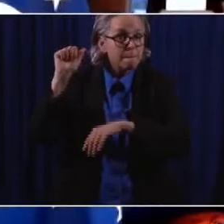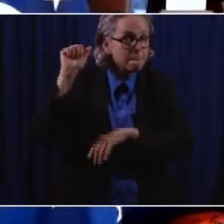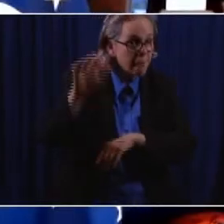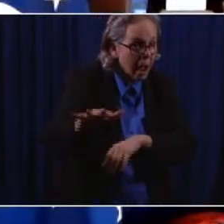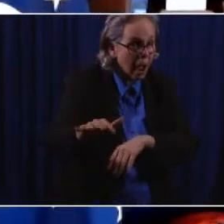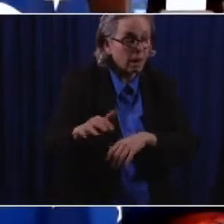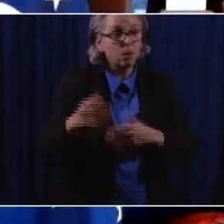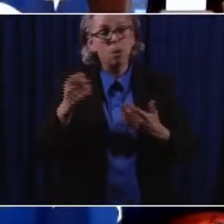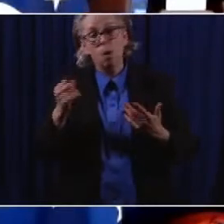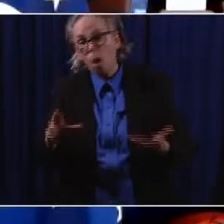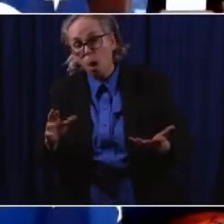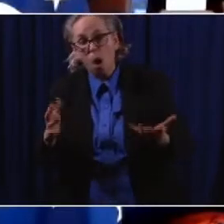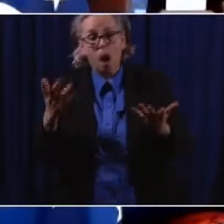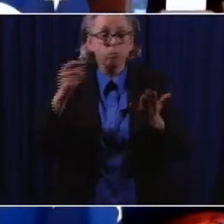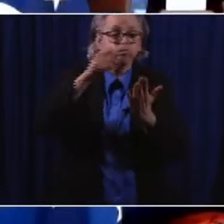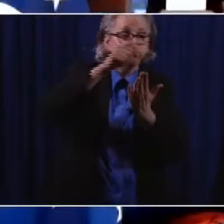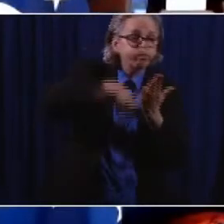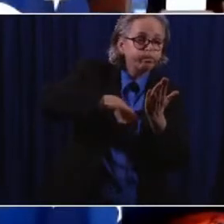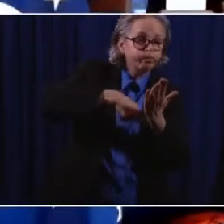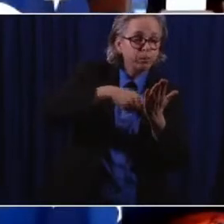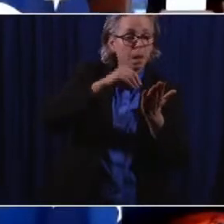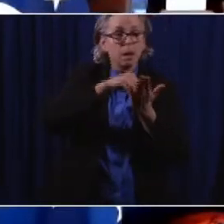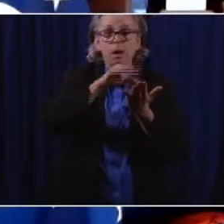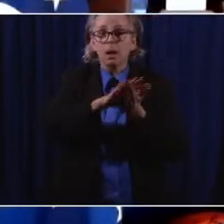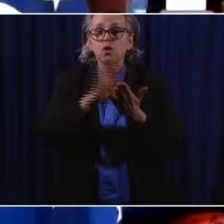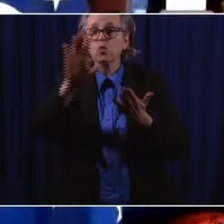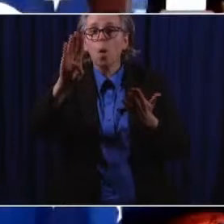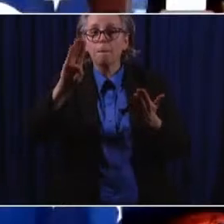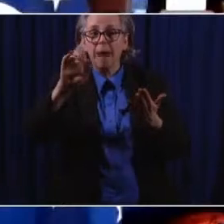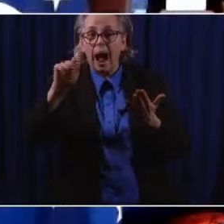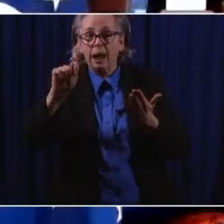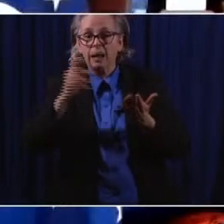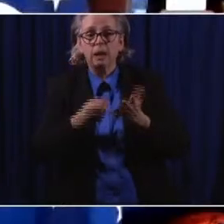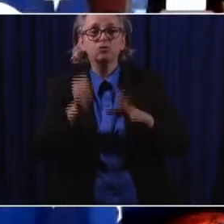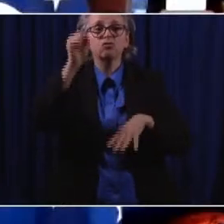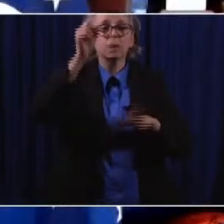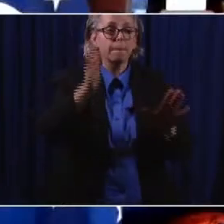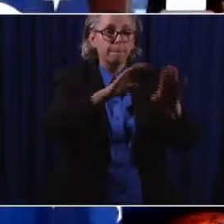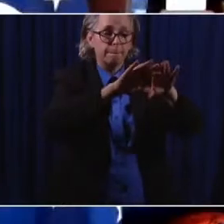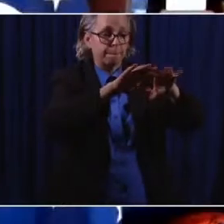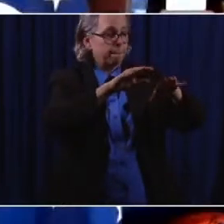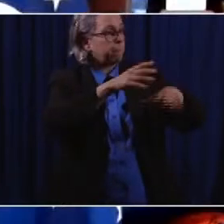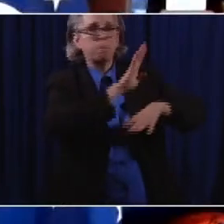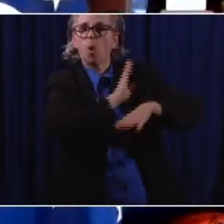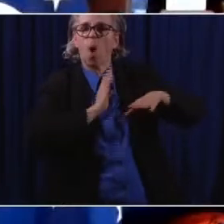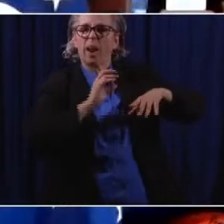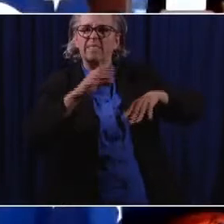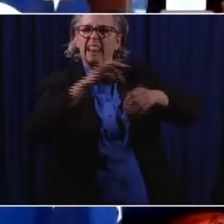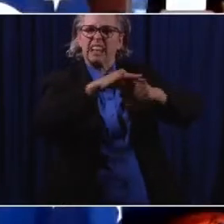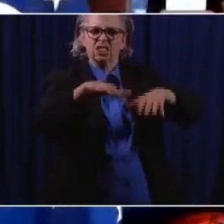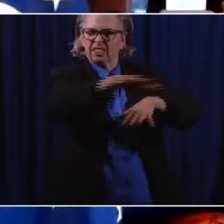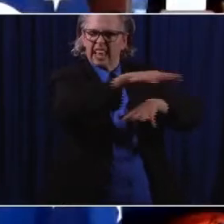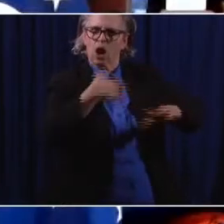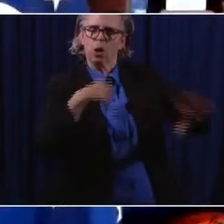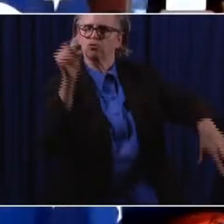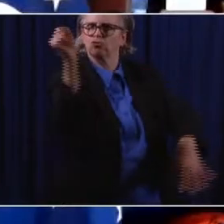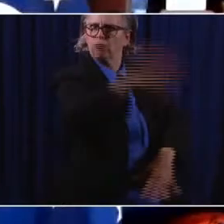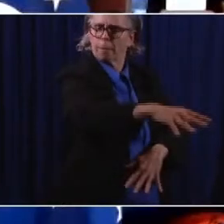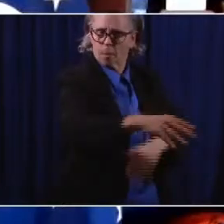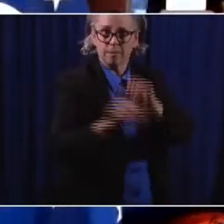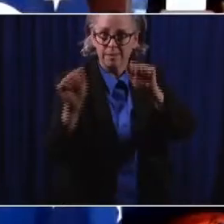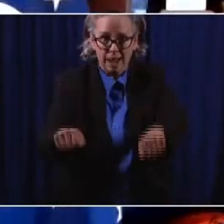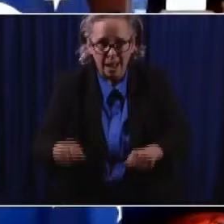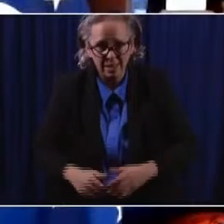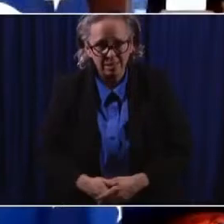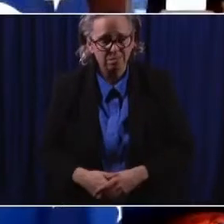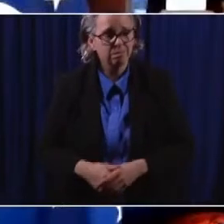at the drop box at that local Board of Elections. So that same place that you would be standing in line, you can just request your absentee ballot,